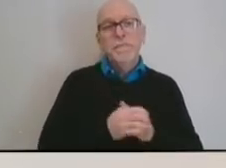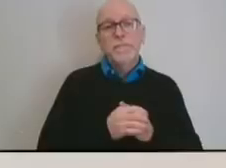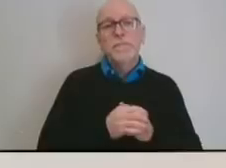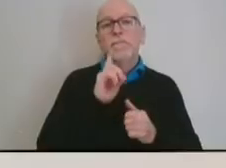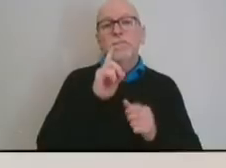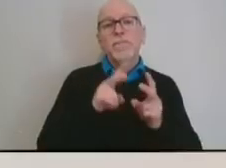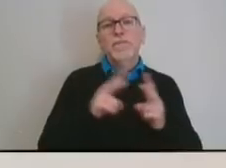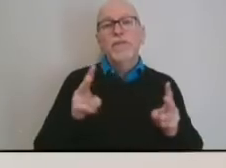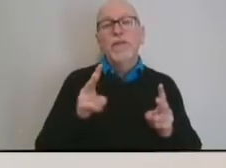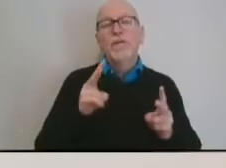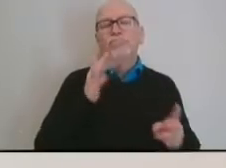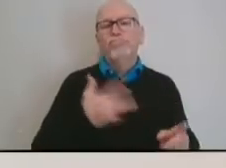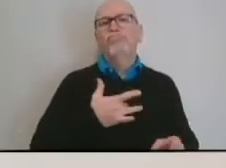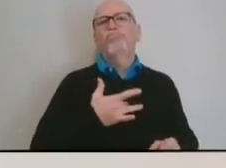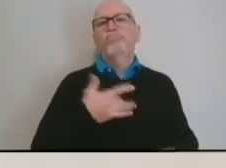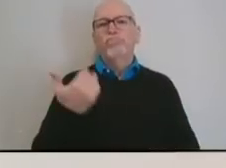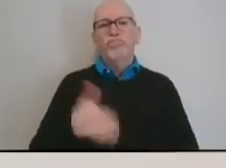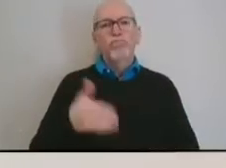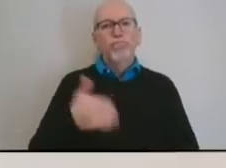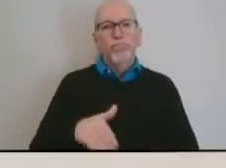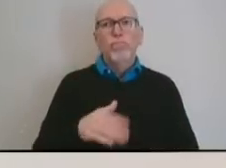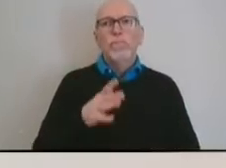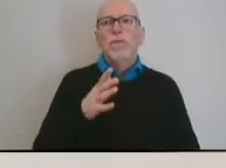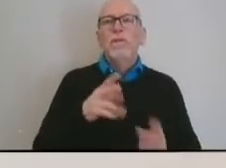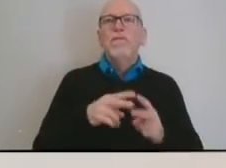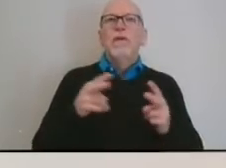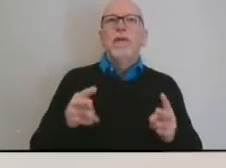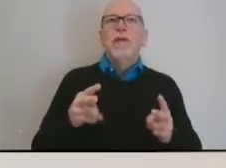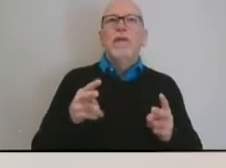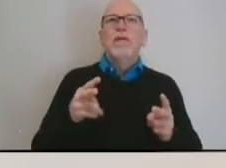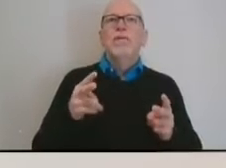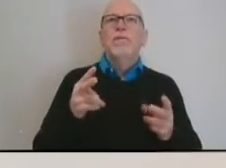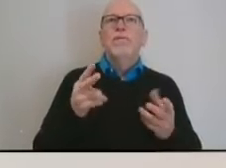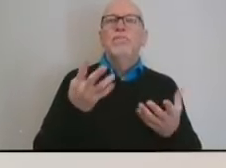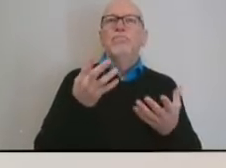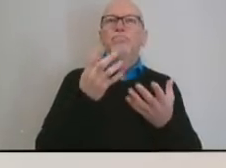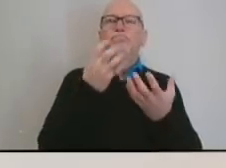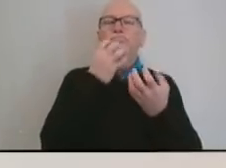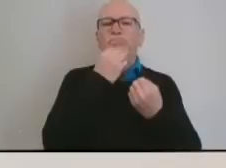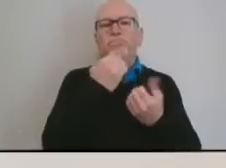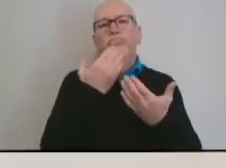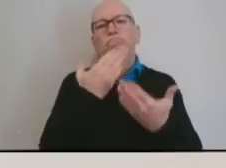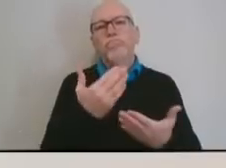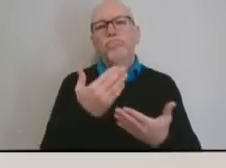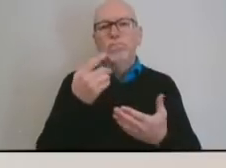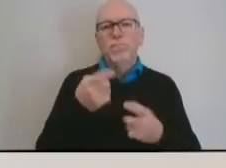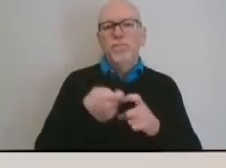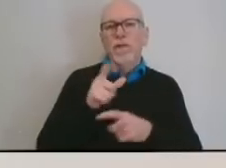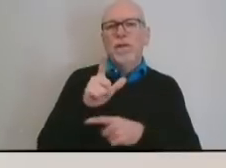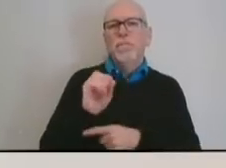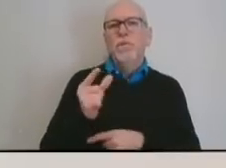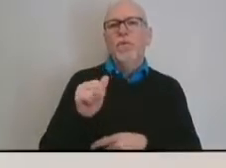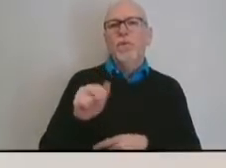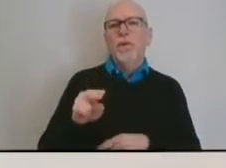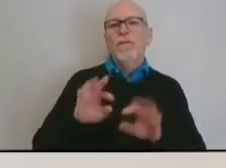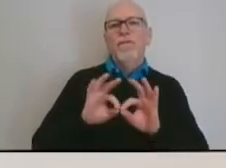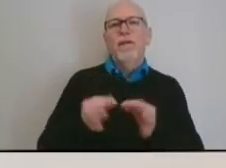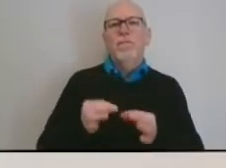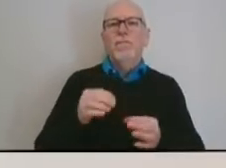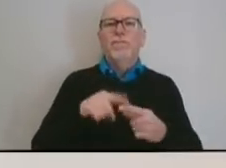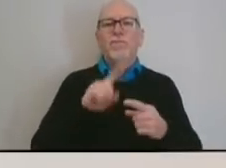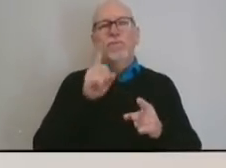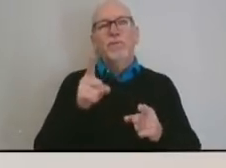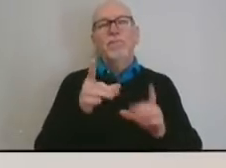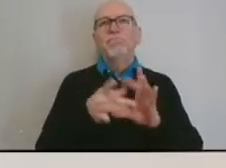very heartfelt and very much appreciated on the behalf of the Logan family to be able to do this and get the message